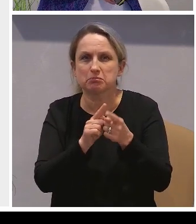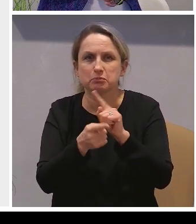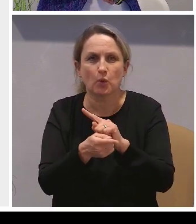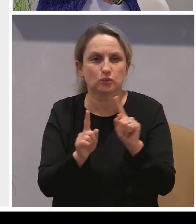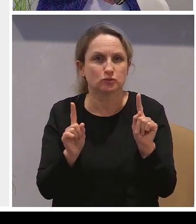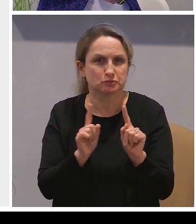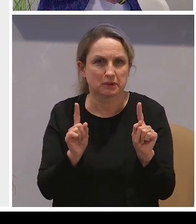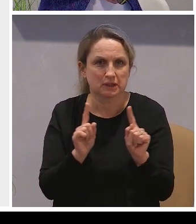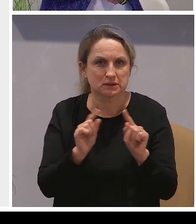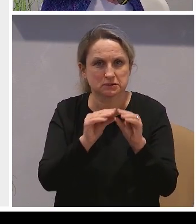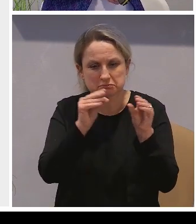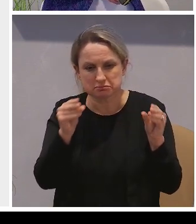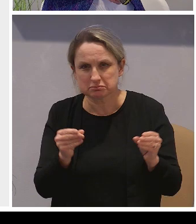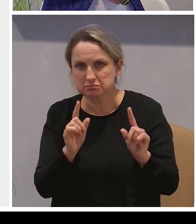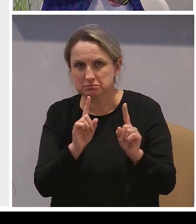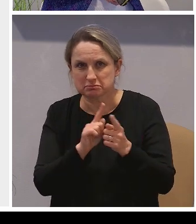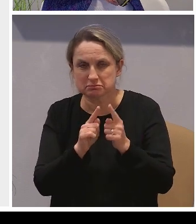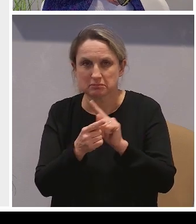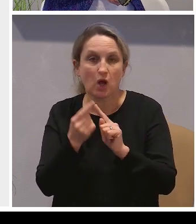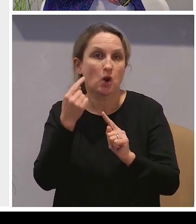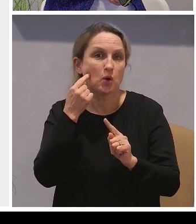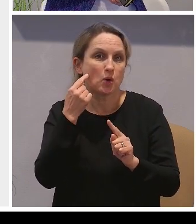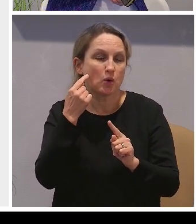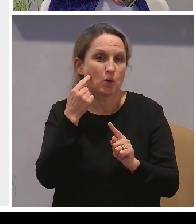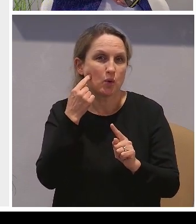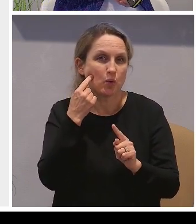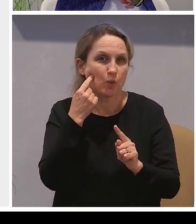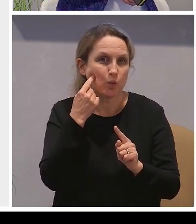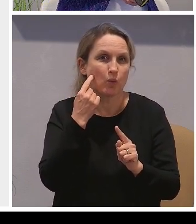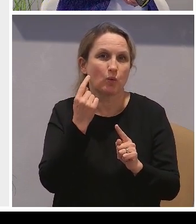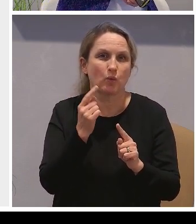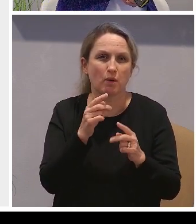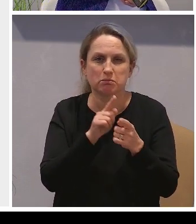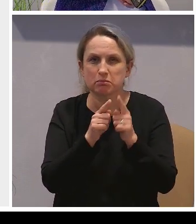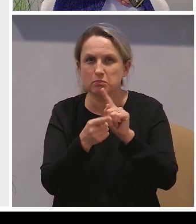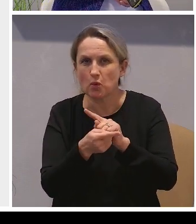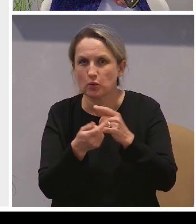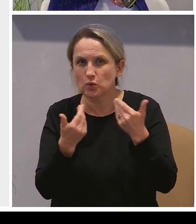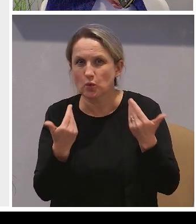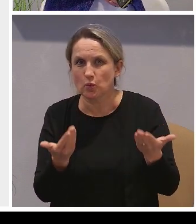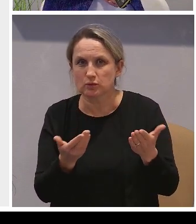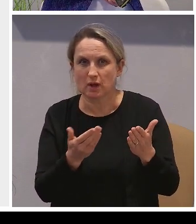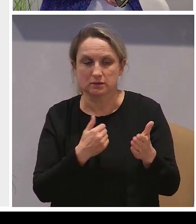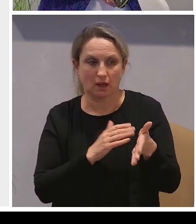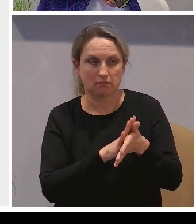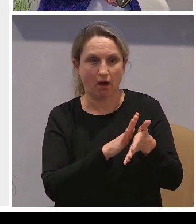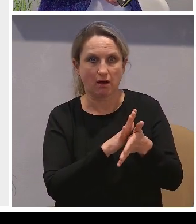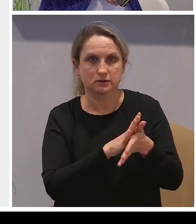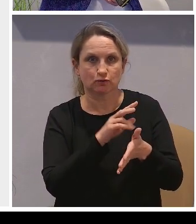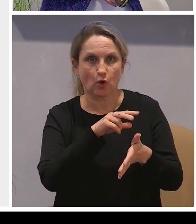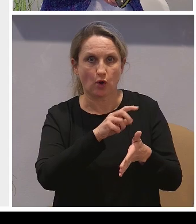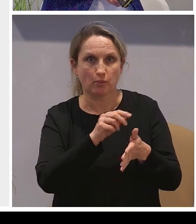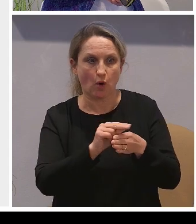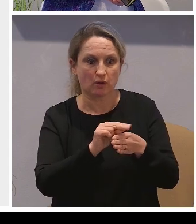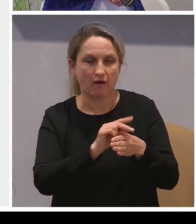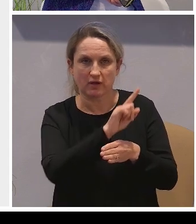radiologically, we need to have ultrasound of the uterus and the endometrium. This needs to be